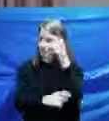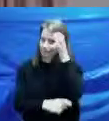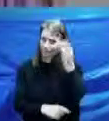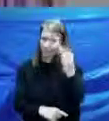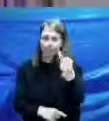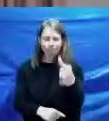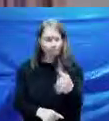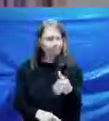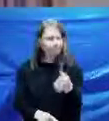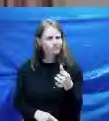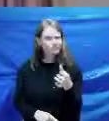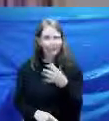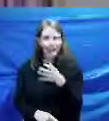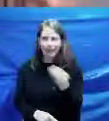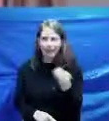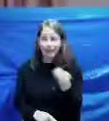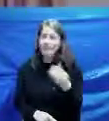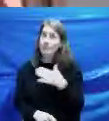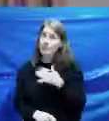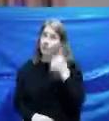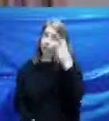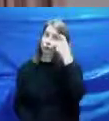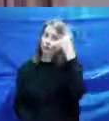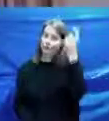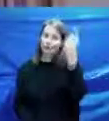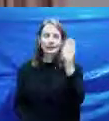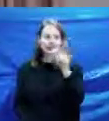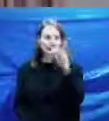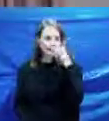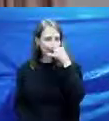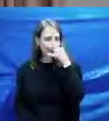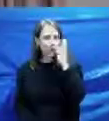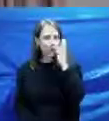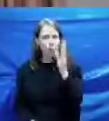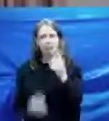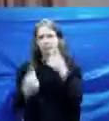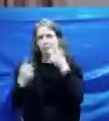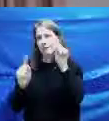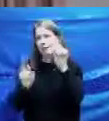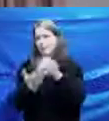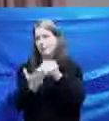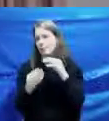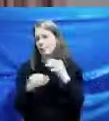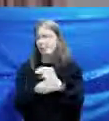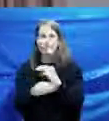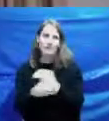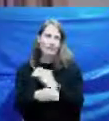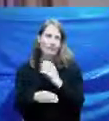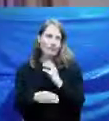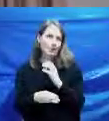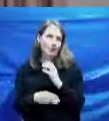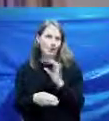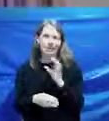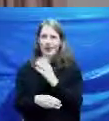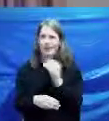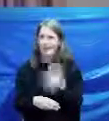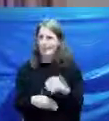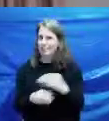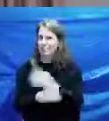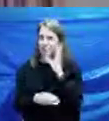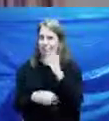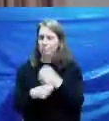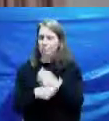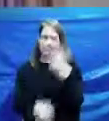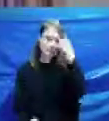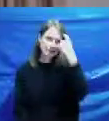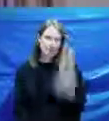get to what it means to do rigor, this is like a very important topic that, depending on, you know,